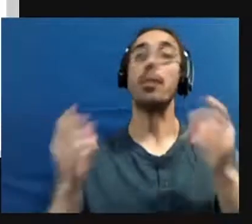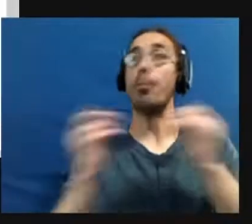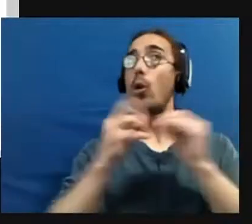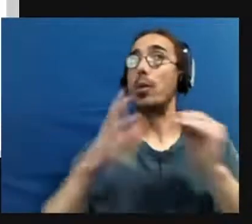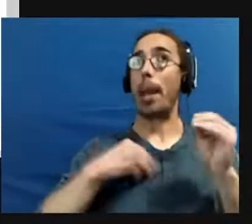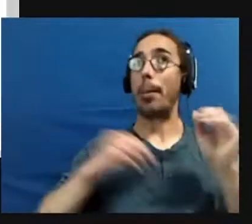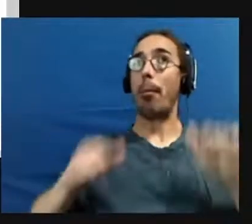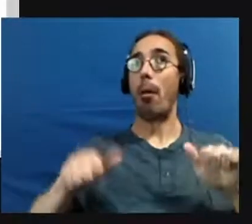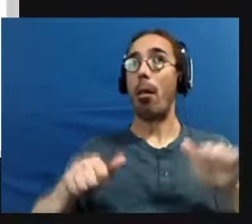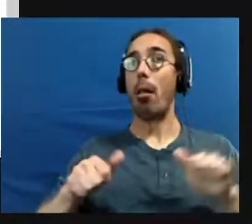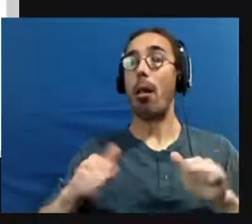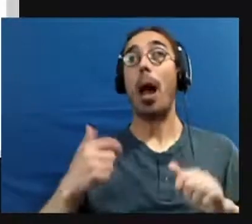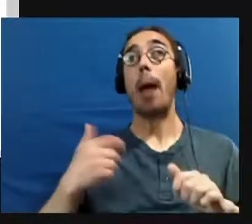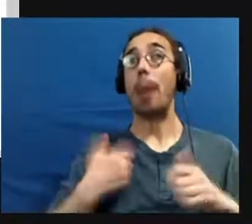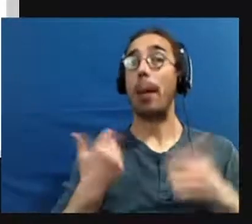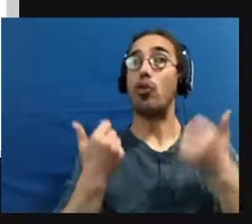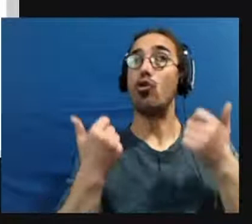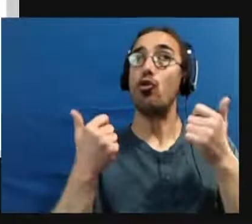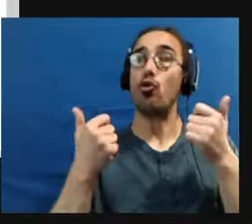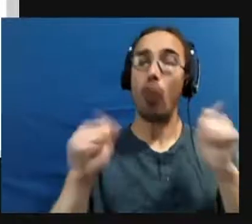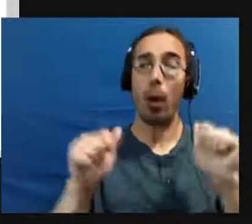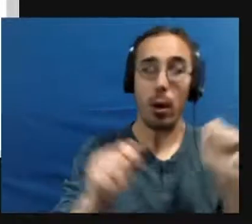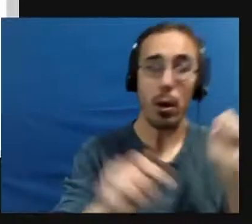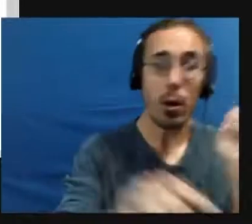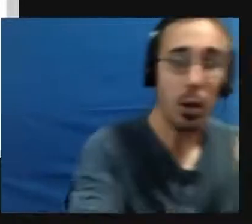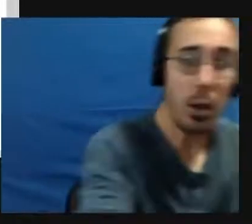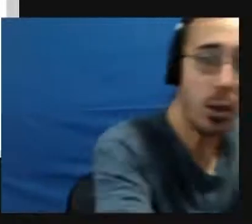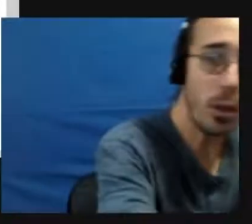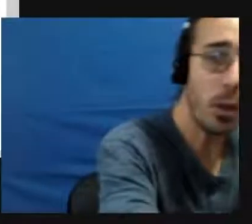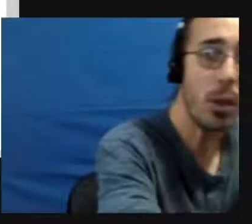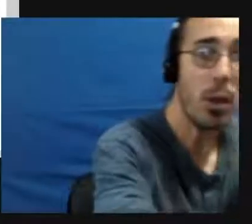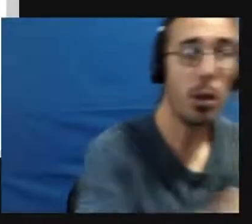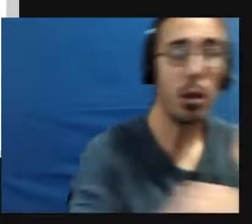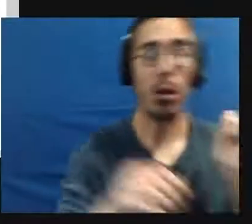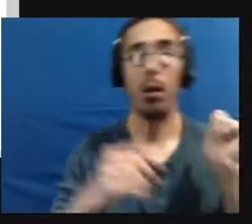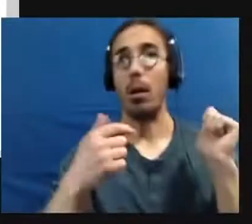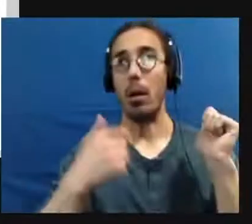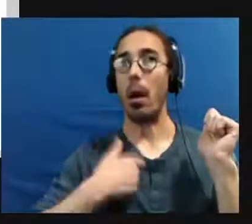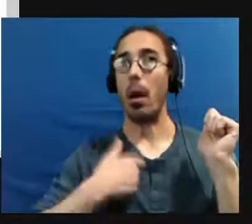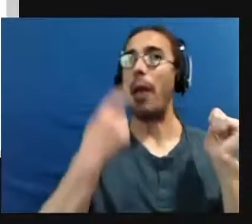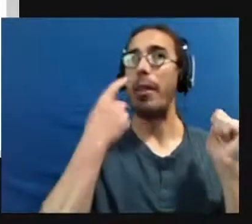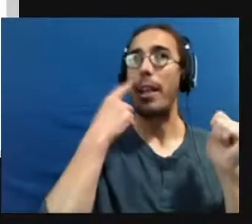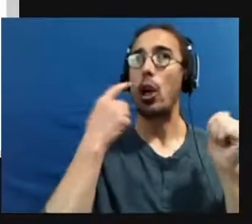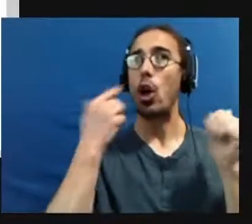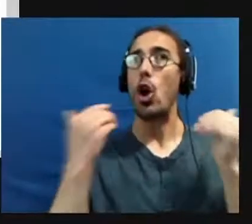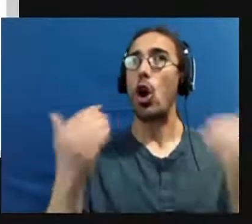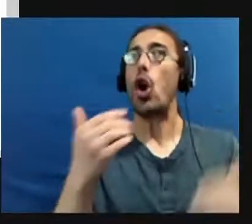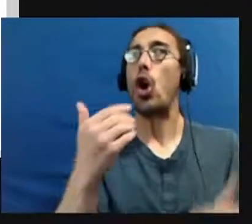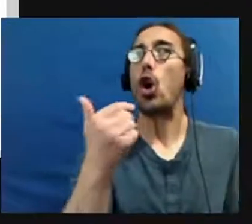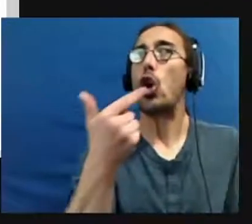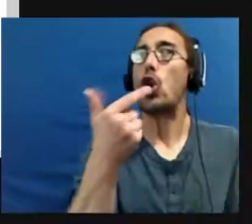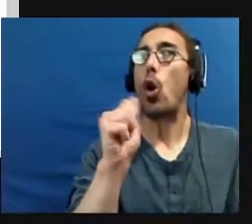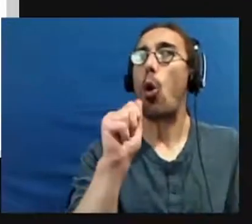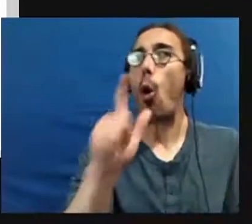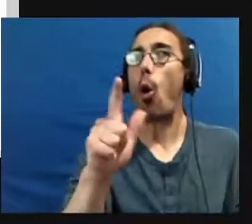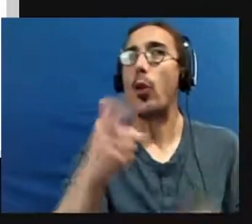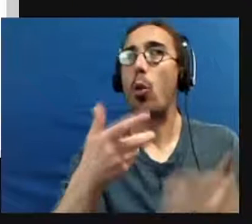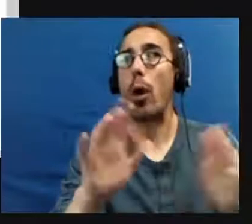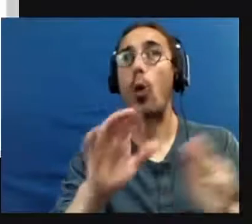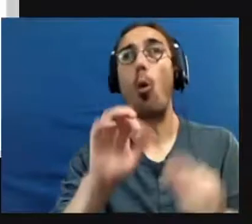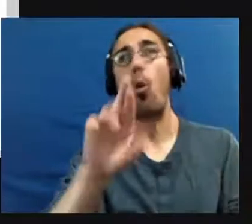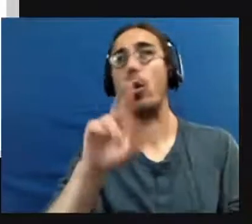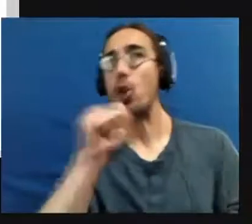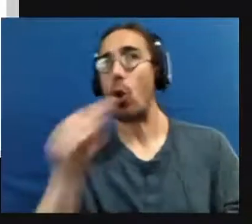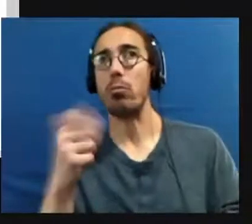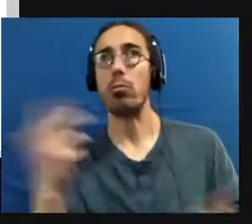I am always trying to push boundaries all the time because I think go all the way or just don't do it. But I recognize that that is